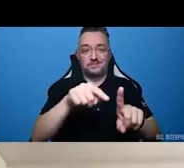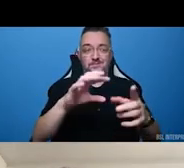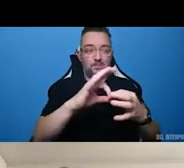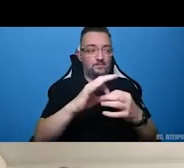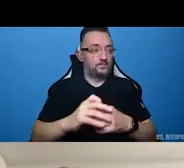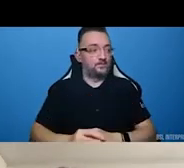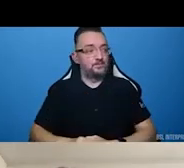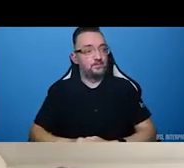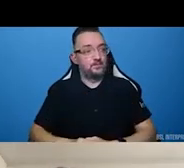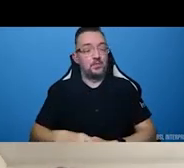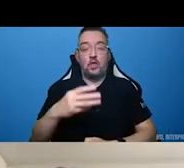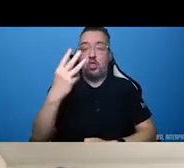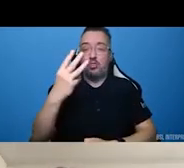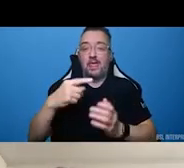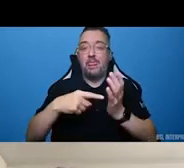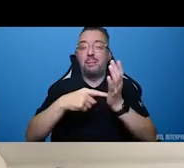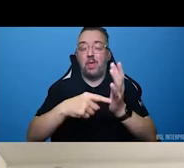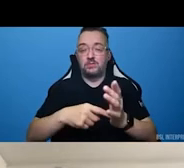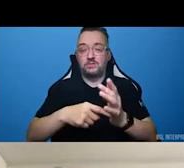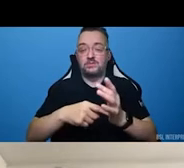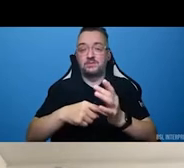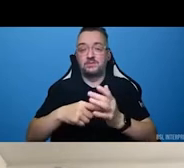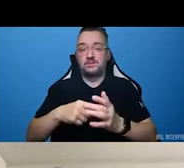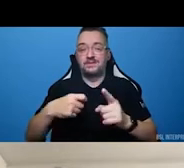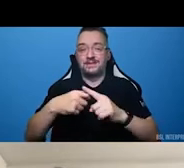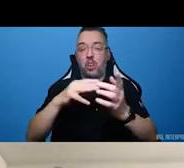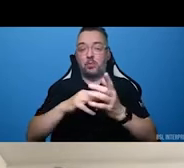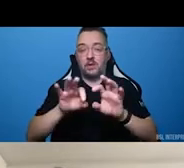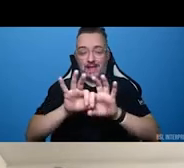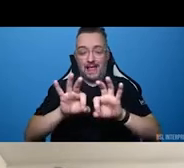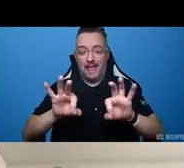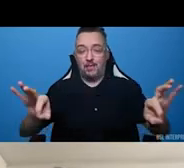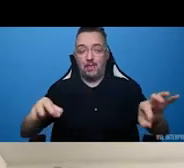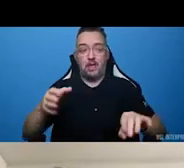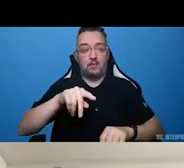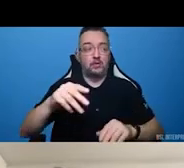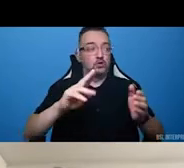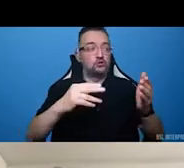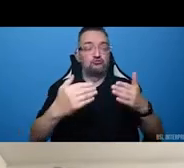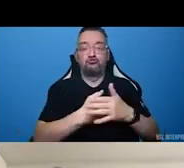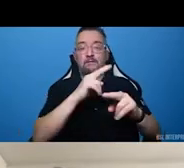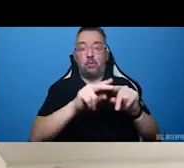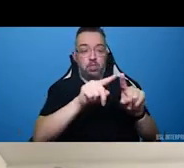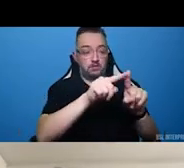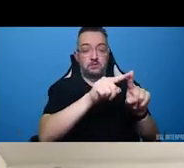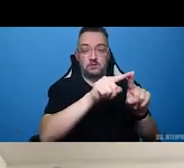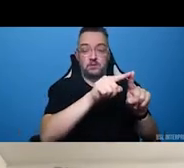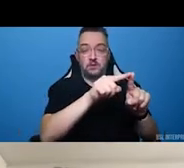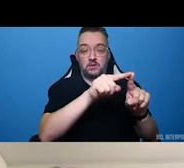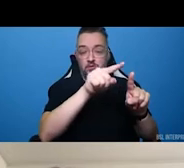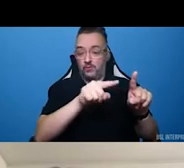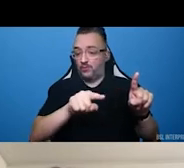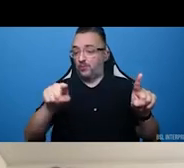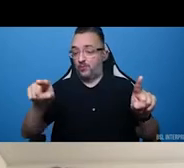The 3000 cable, 3000 kilometer cable that extended from Newfoundland to